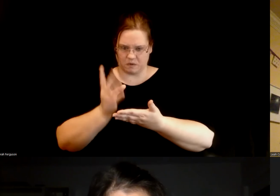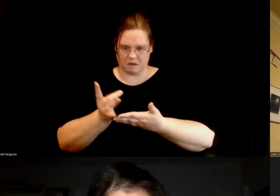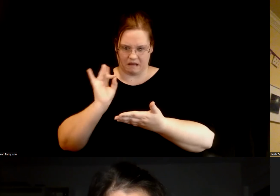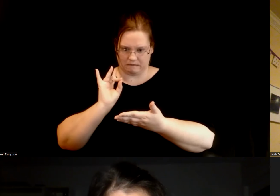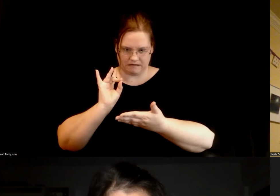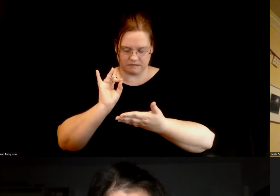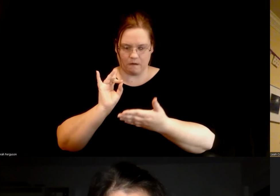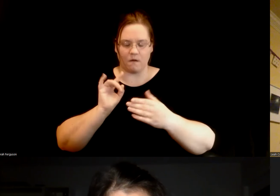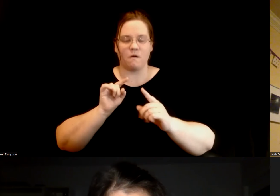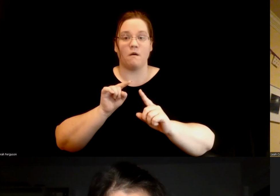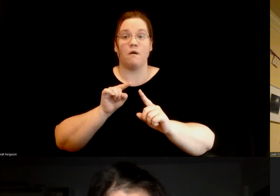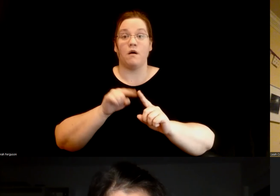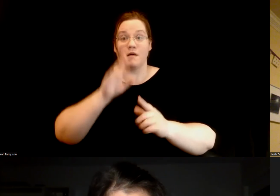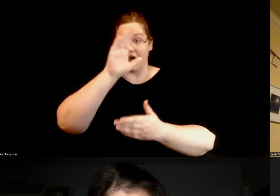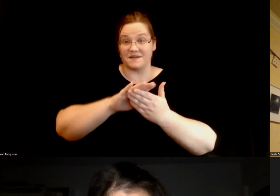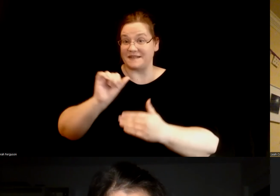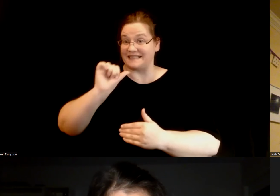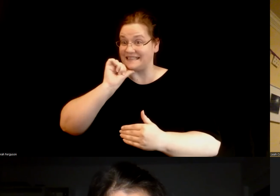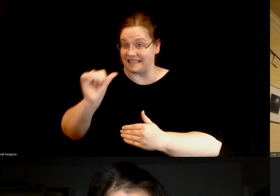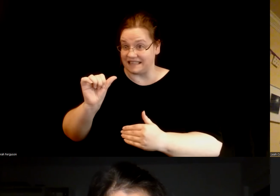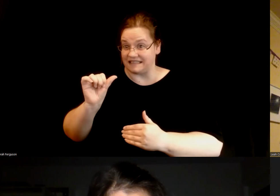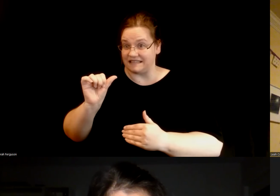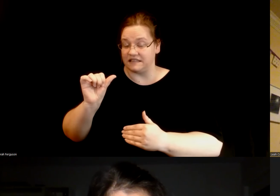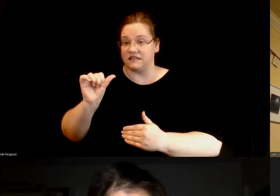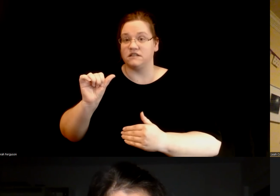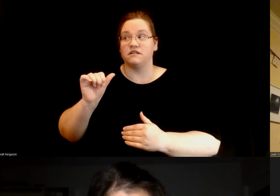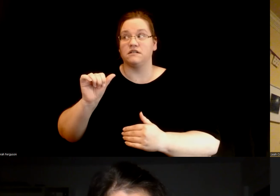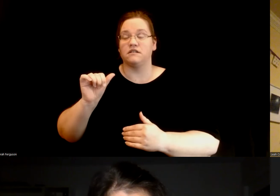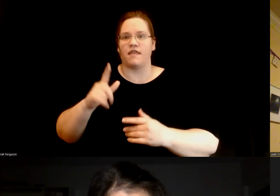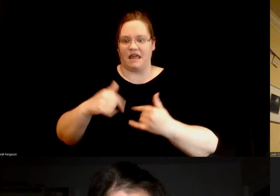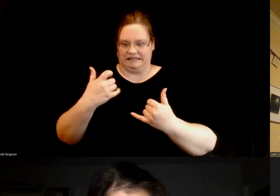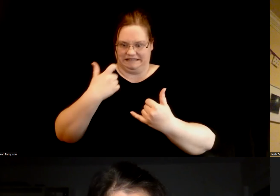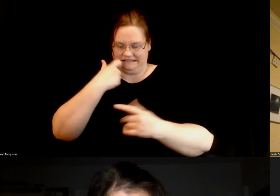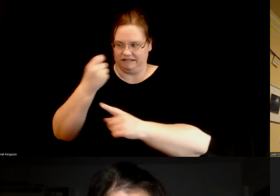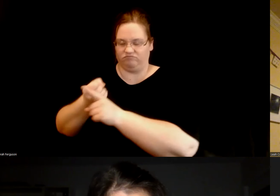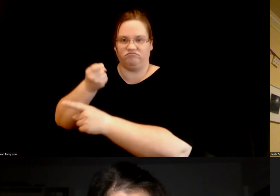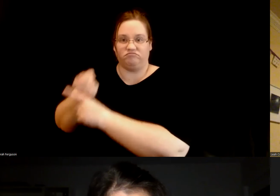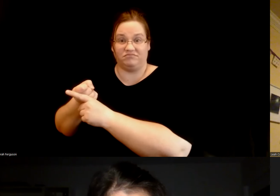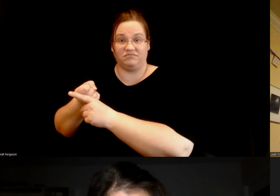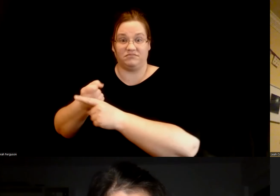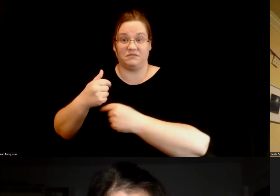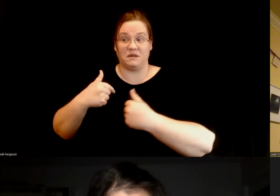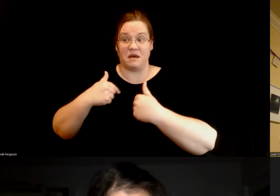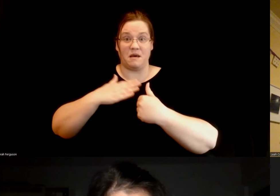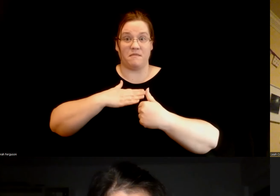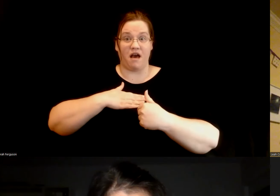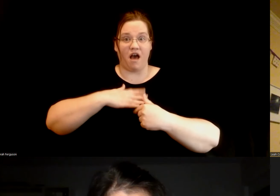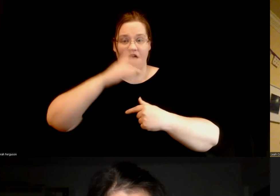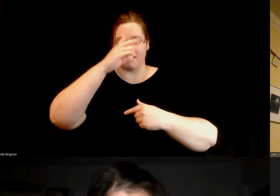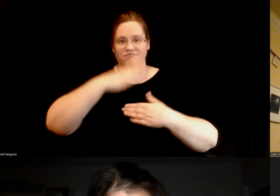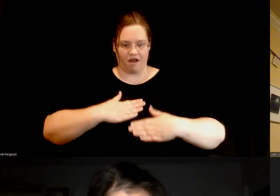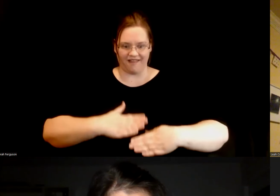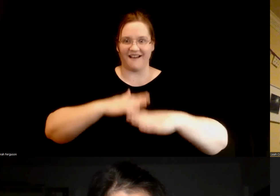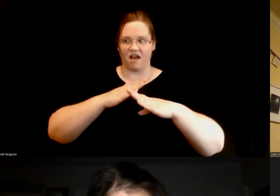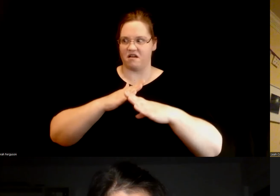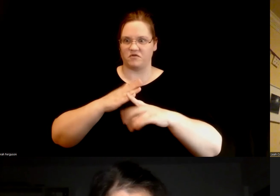and just got it a week or so ago. And I asked our ID specialists, like, does my immunity from my infection a month and a half ago, does that help protect